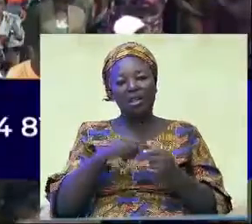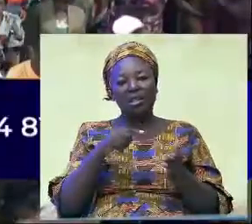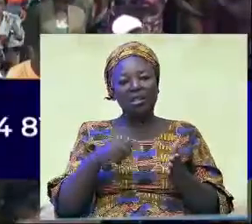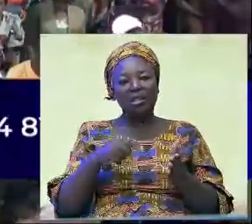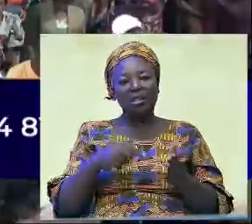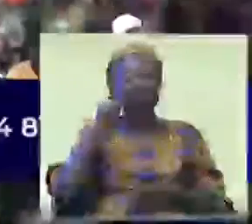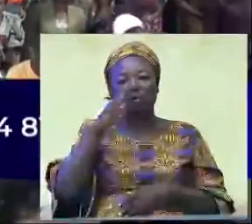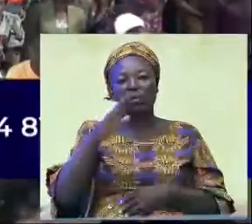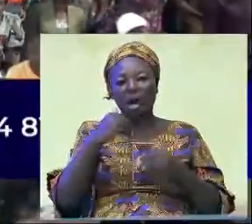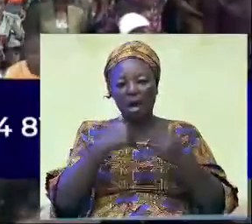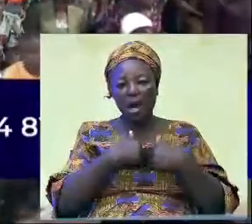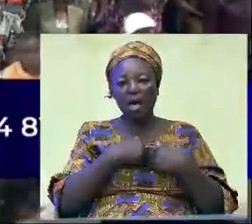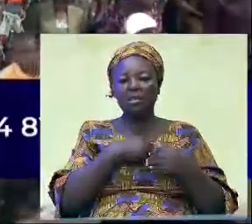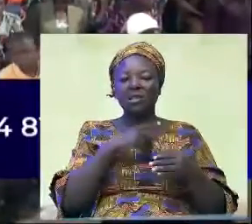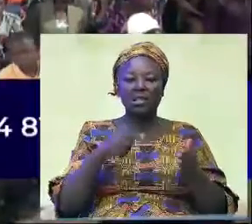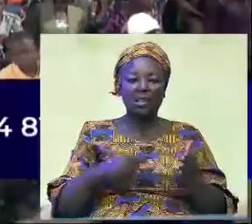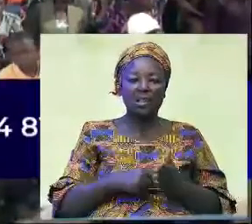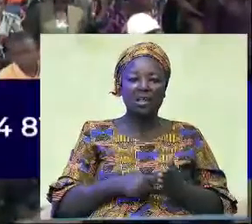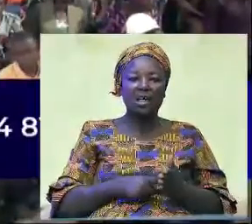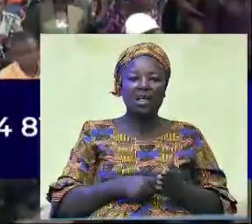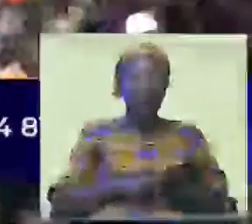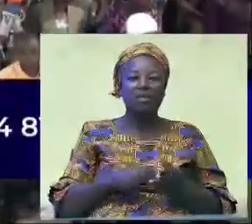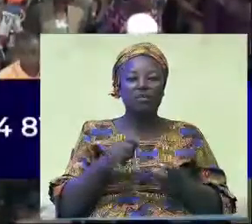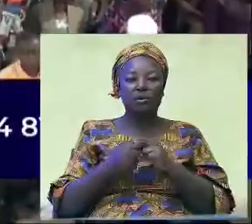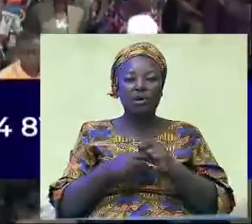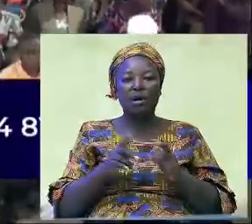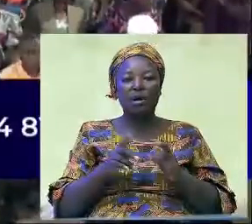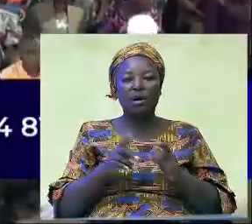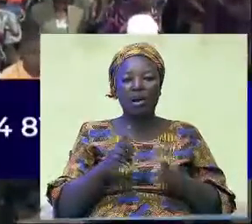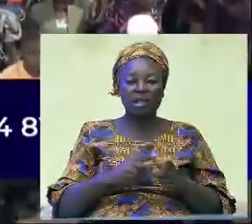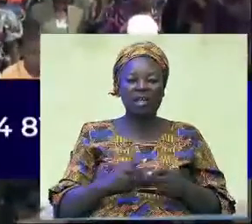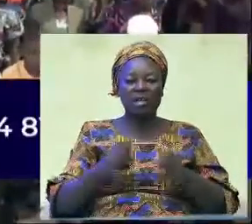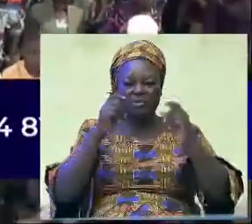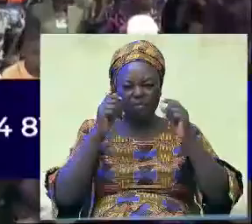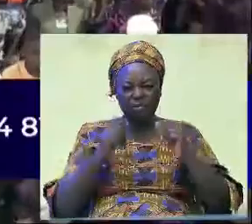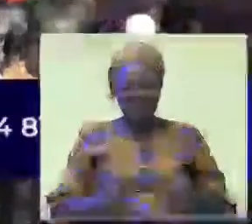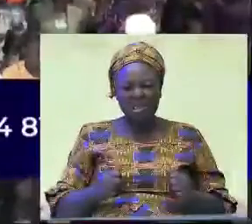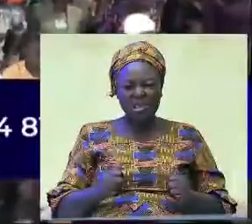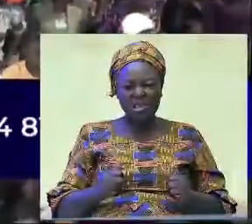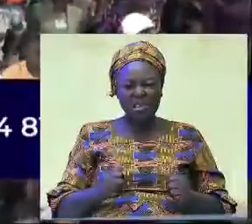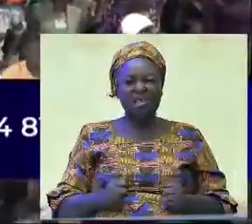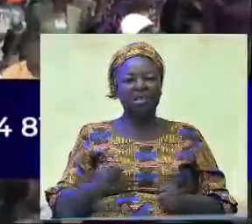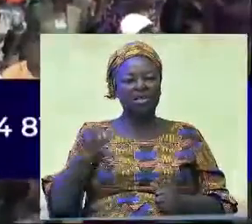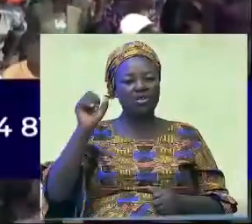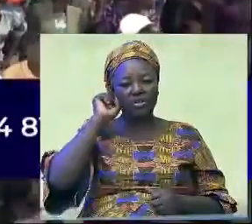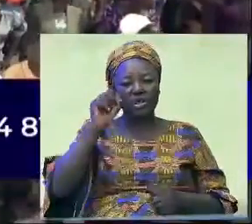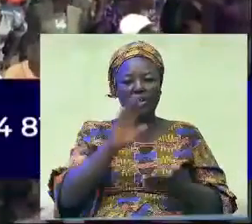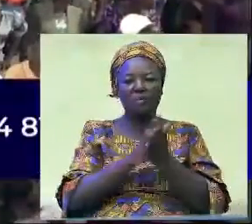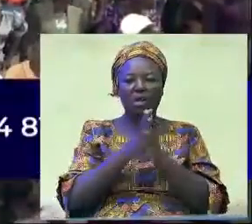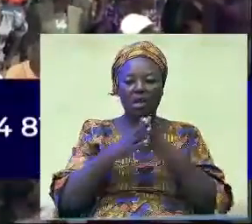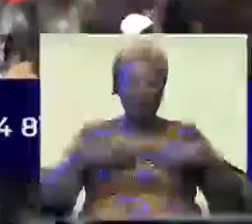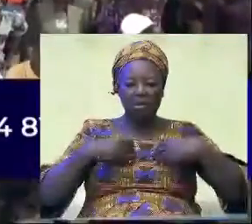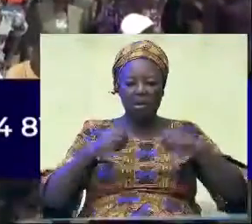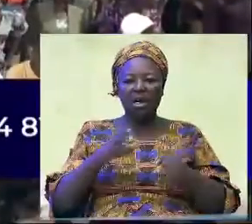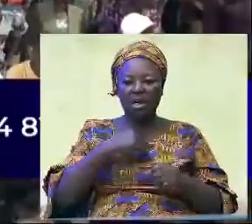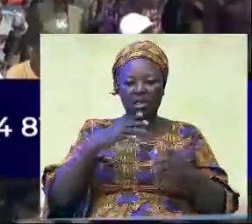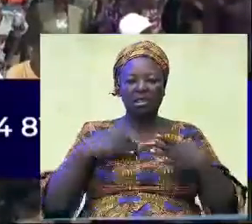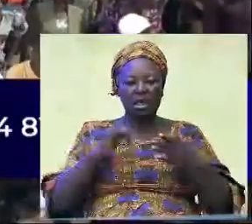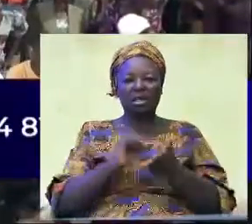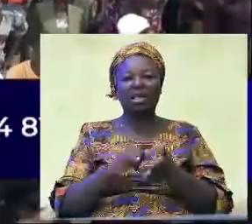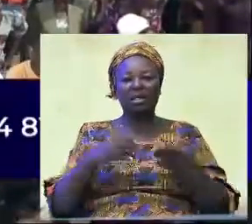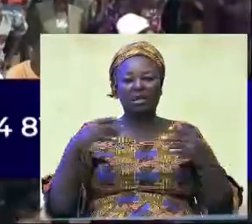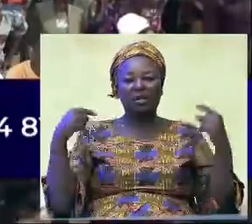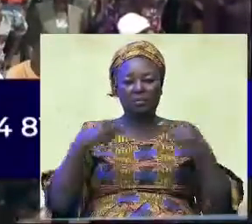up. And Neke Chizobas wrote that instantaneously she was healed and the